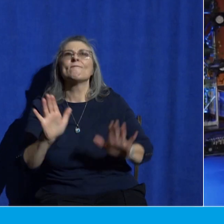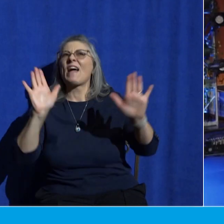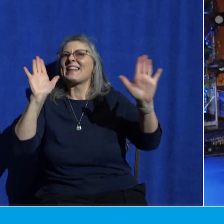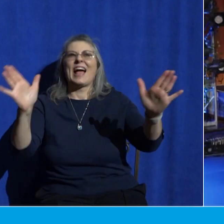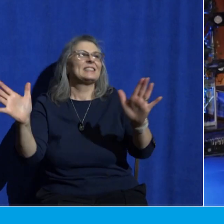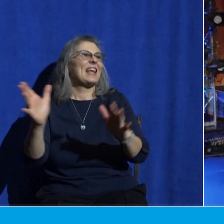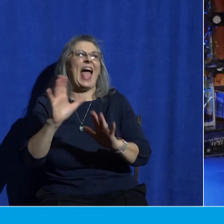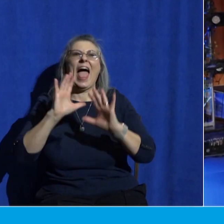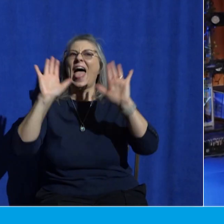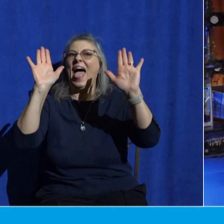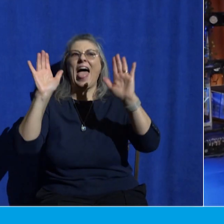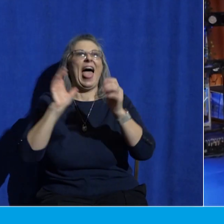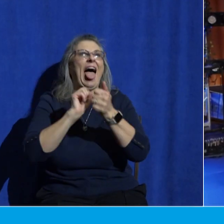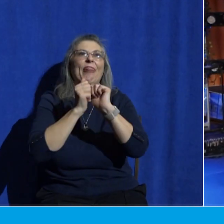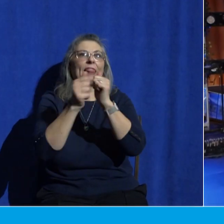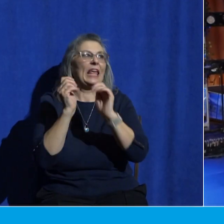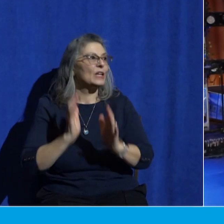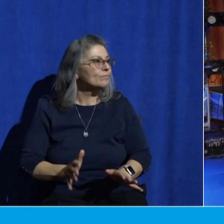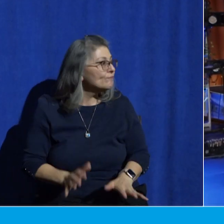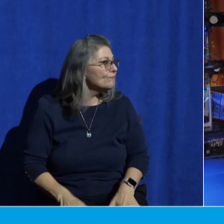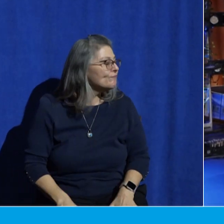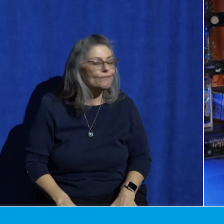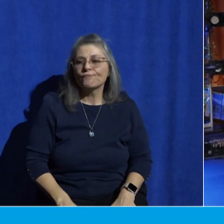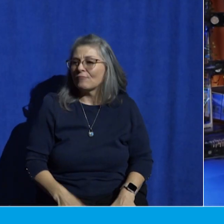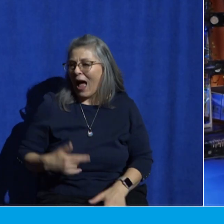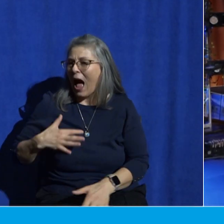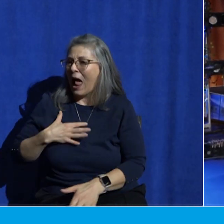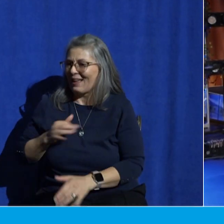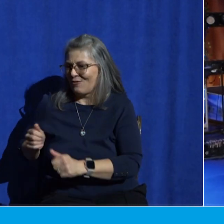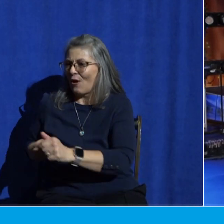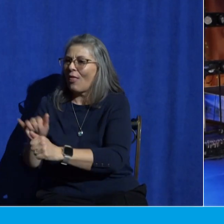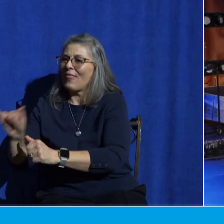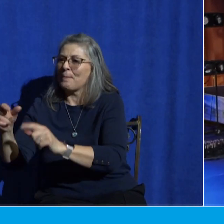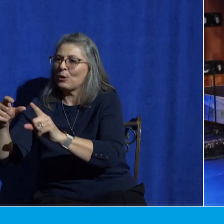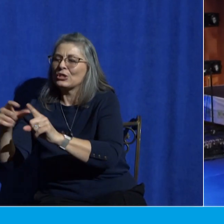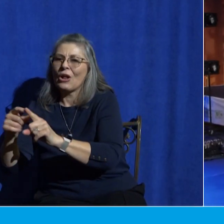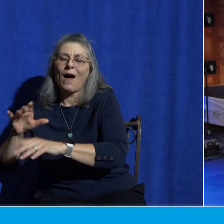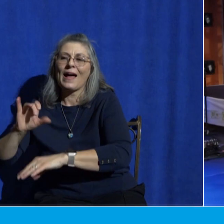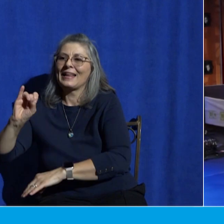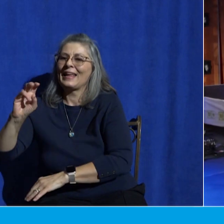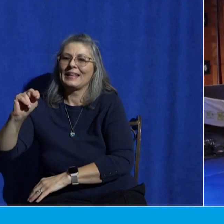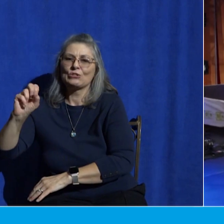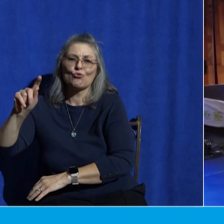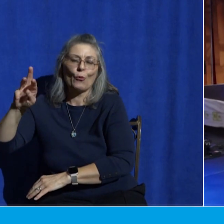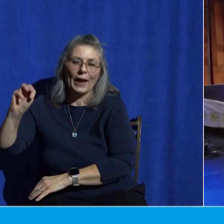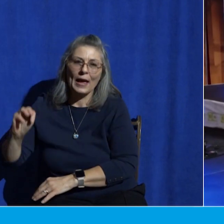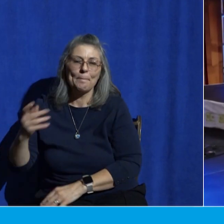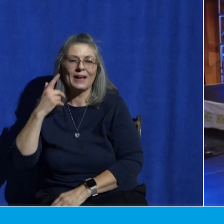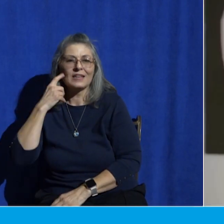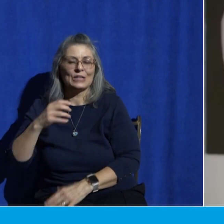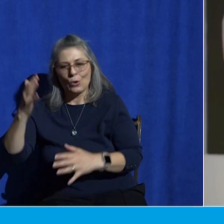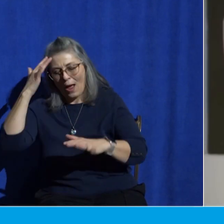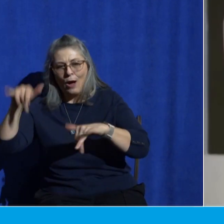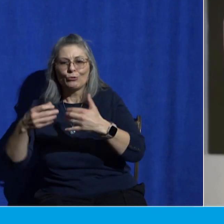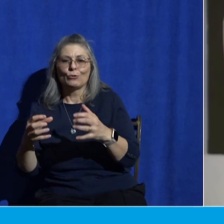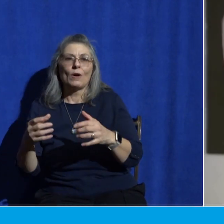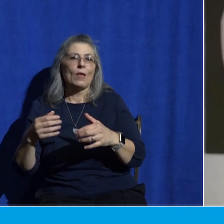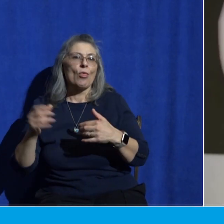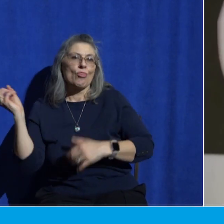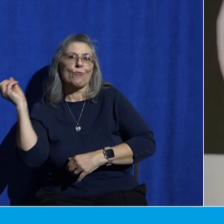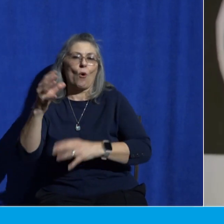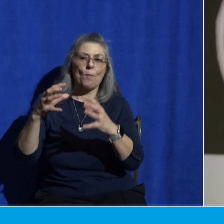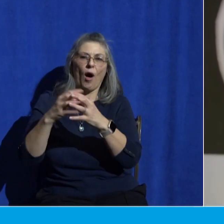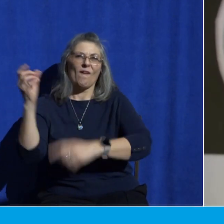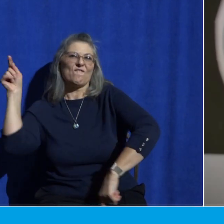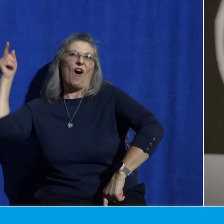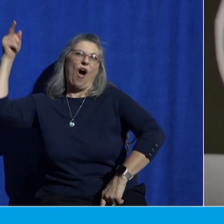makes sense. I care about what he thinks about morality because he can throw a ball really far. That's actually